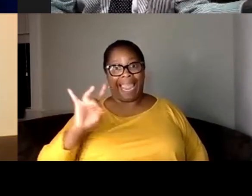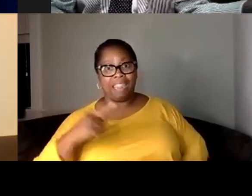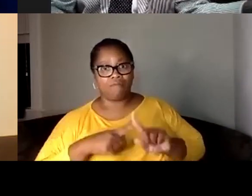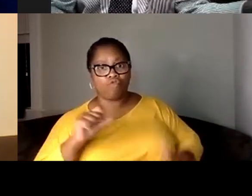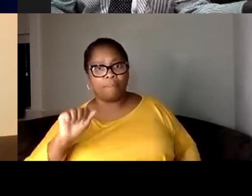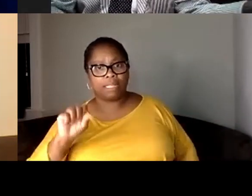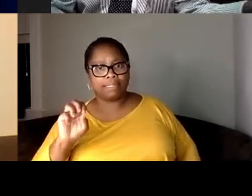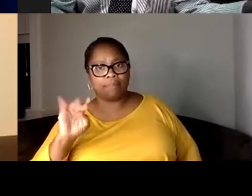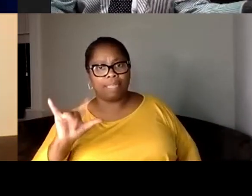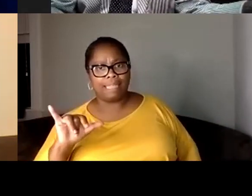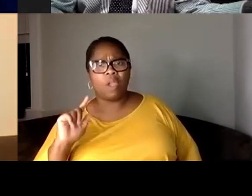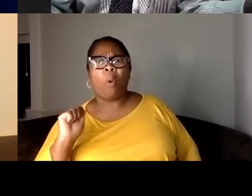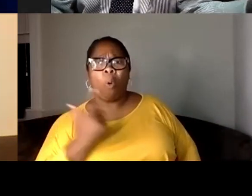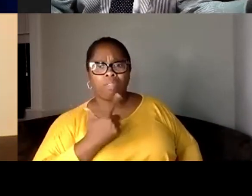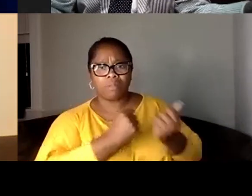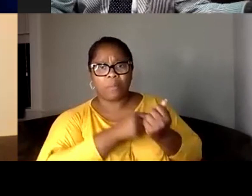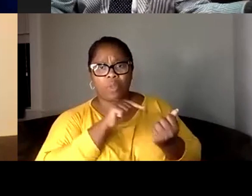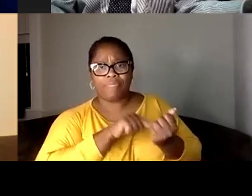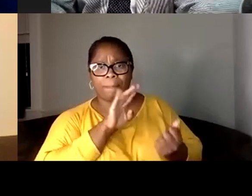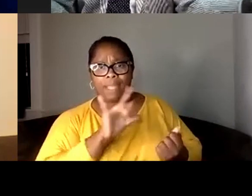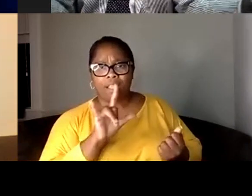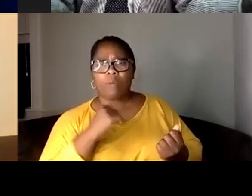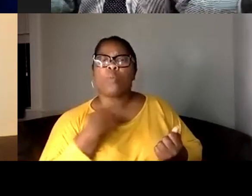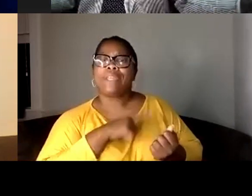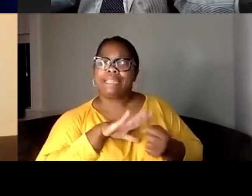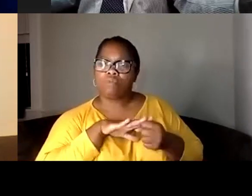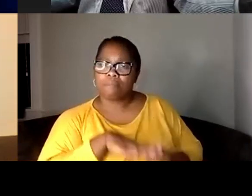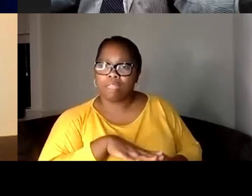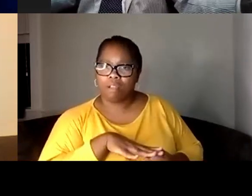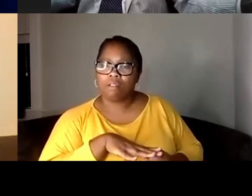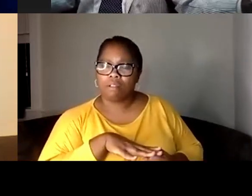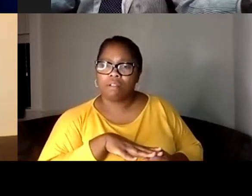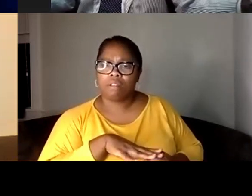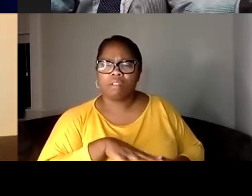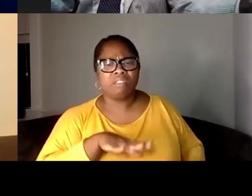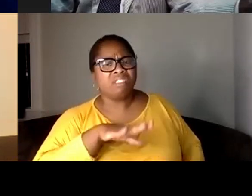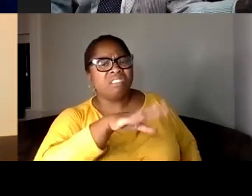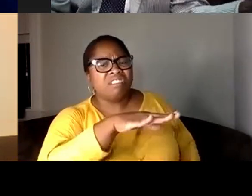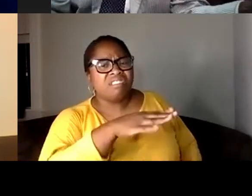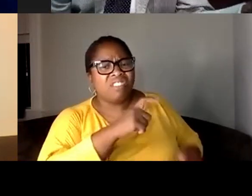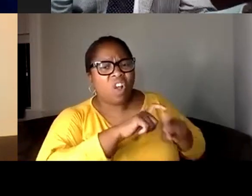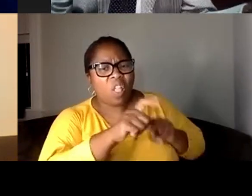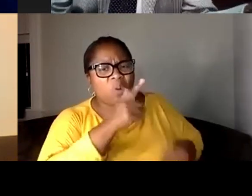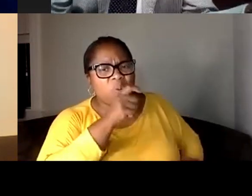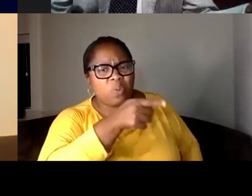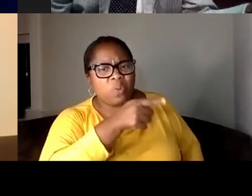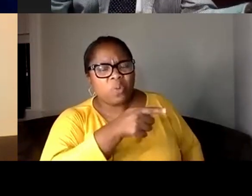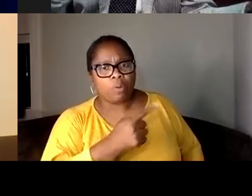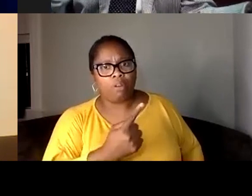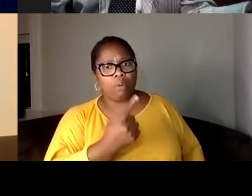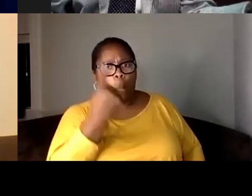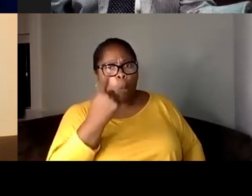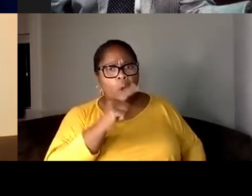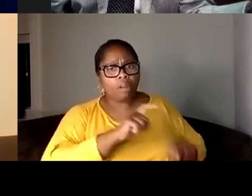we just need to apply pressure where it needs to be to move this bill forward. So who should we be calling? Who should we be calling? If there's one call to